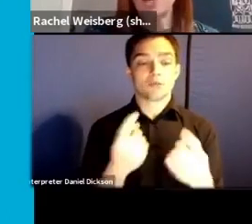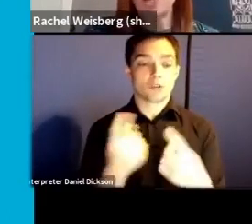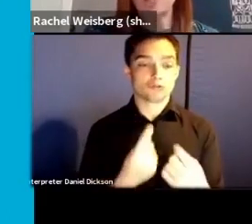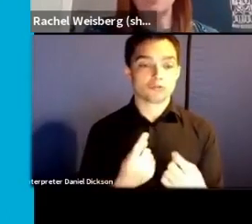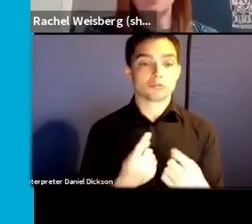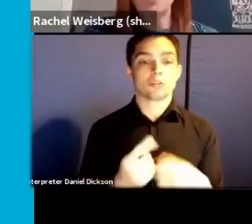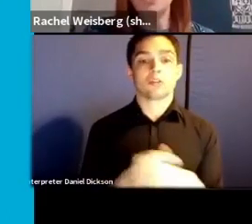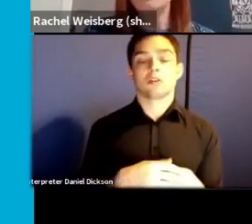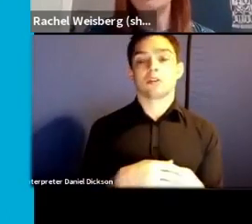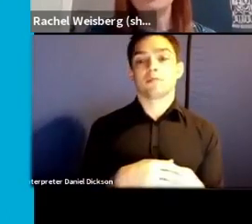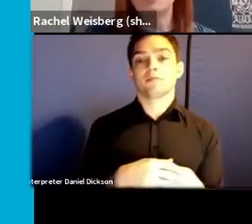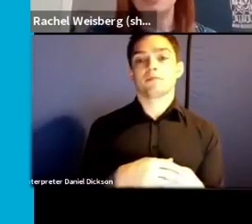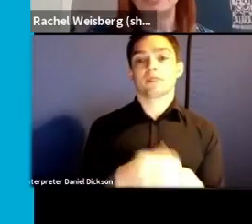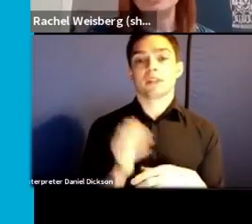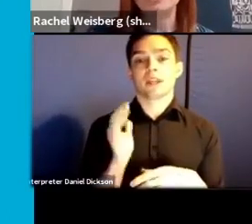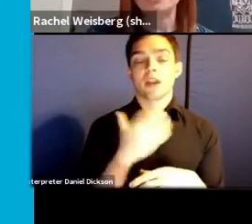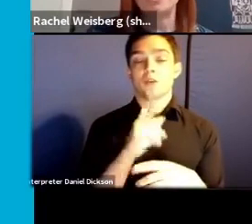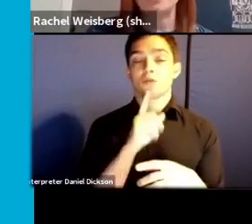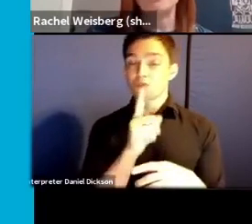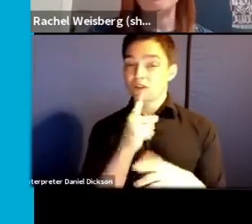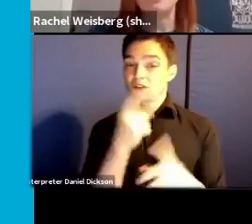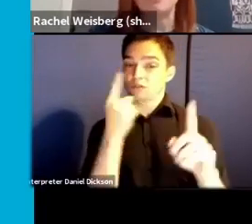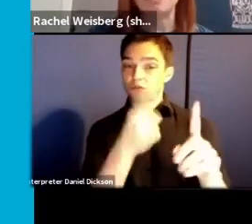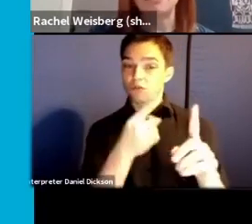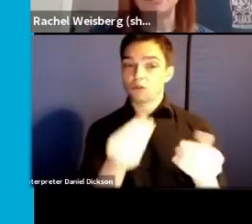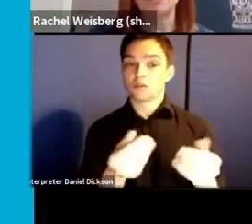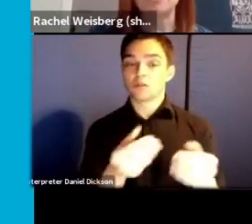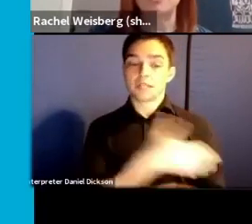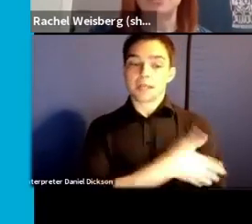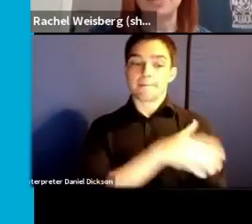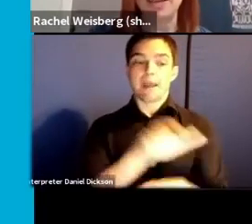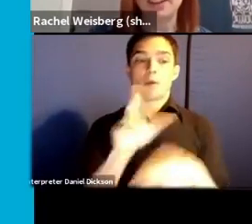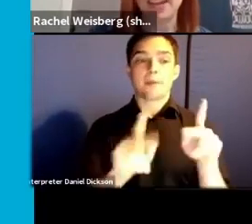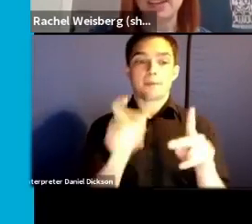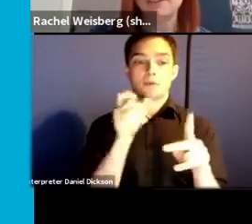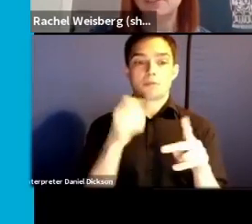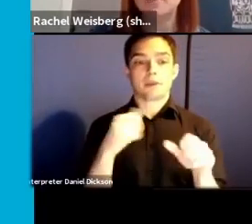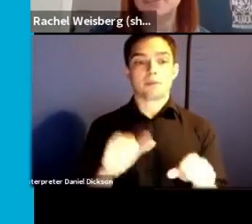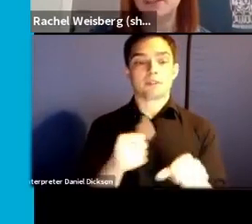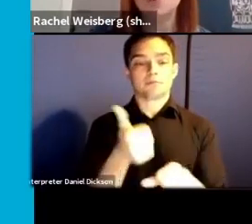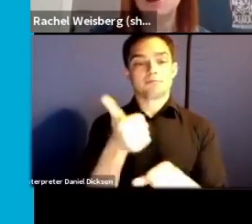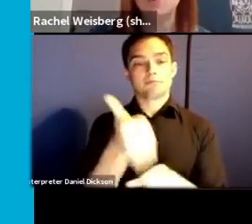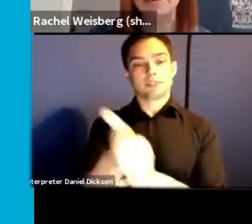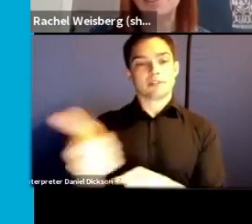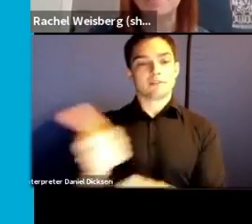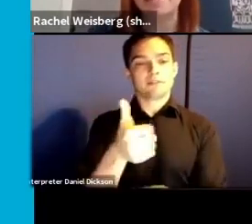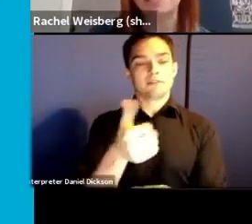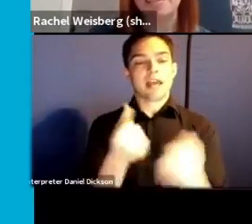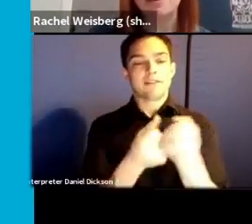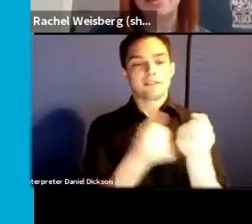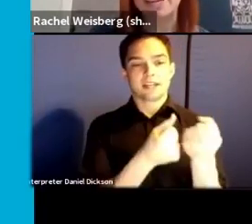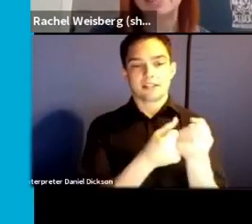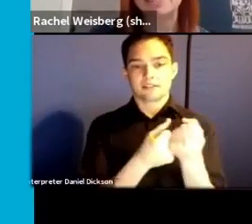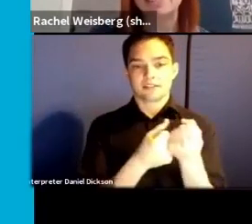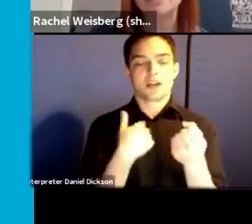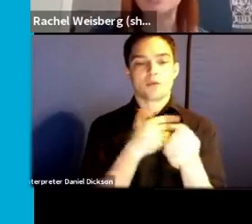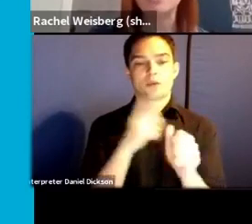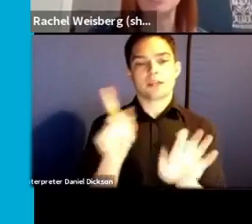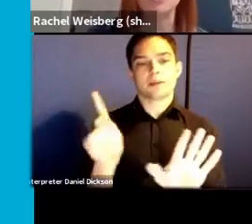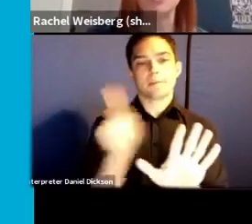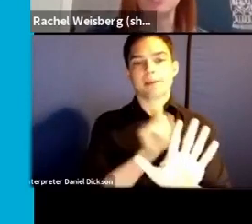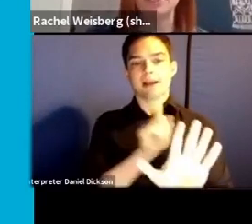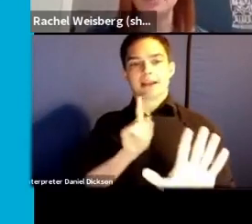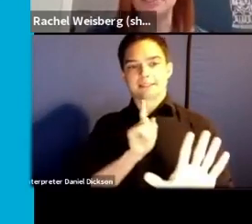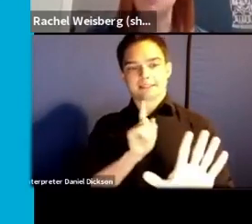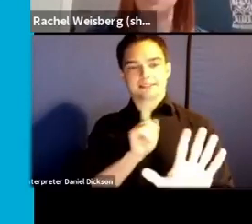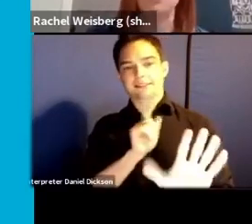questions. Our real goal is to empower people to be able to advocate for themselves while we kind of stay behind the scenes. And so we'll